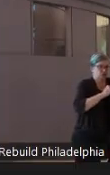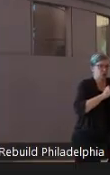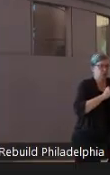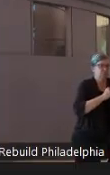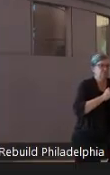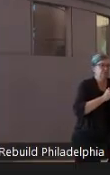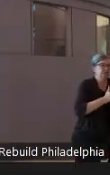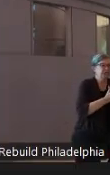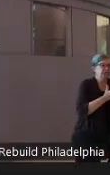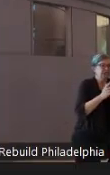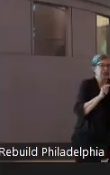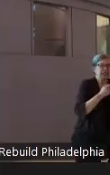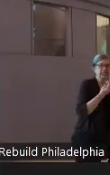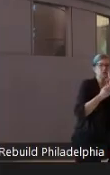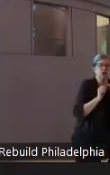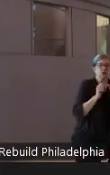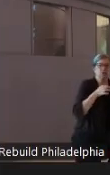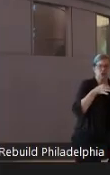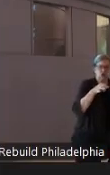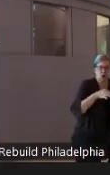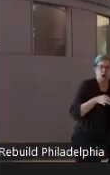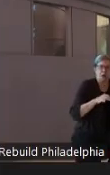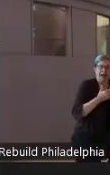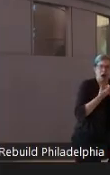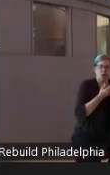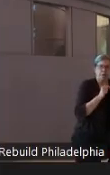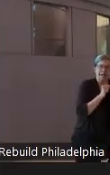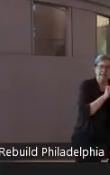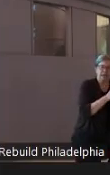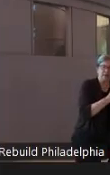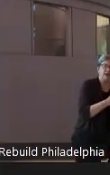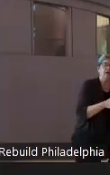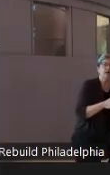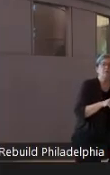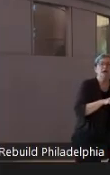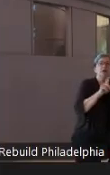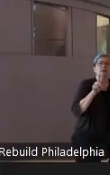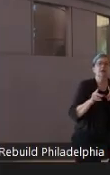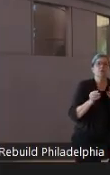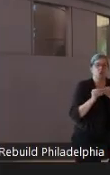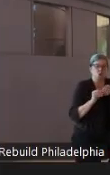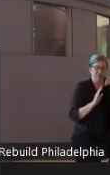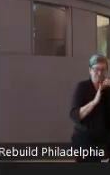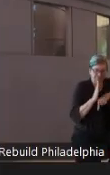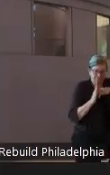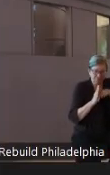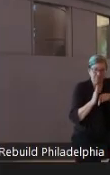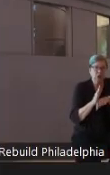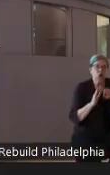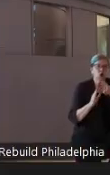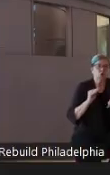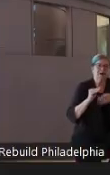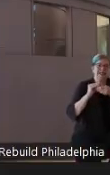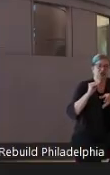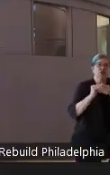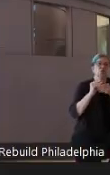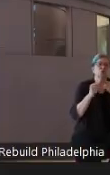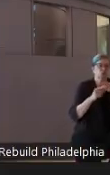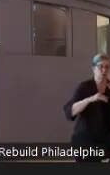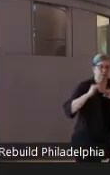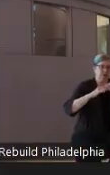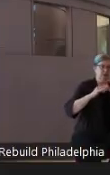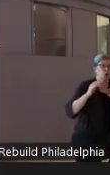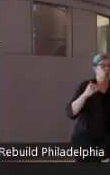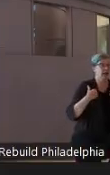design team will explain how we've maintained, but we'll go into depth about the two major additions to the facility. We will have